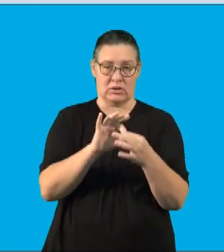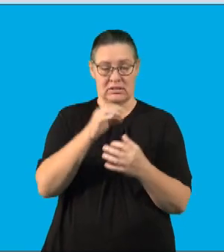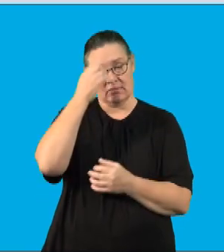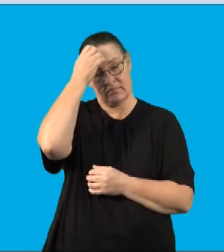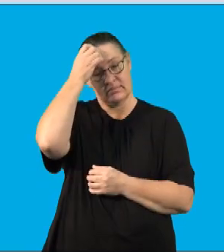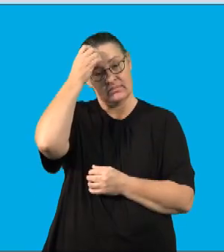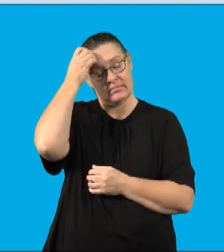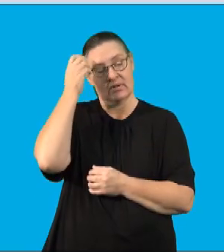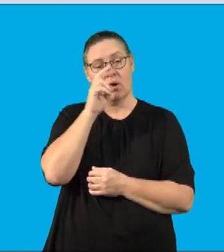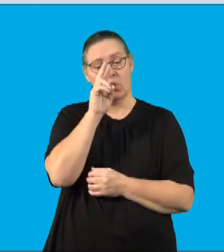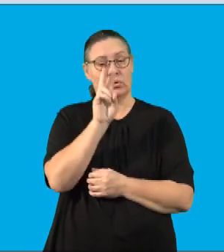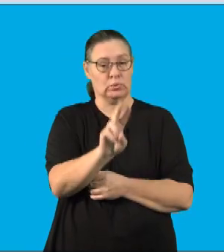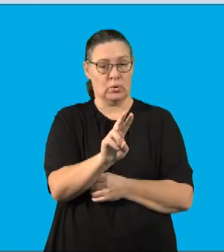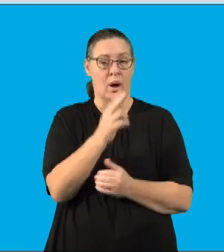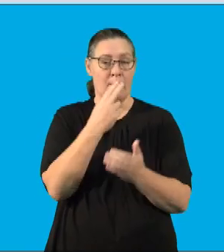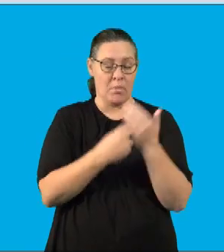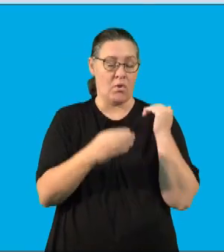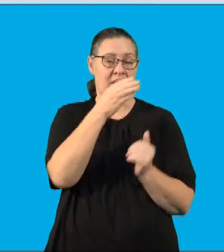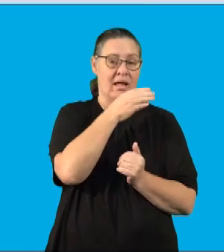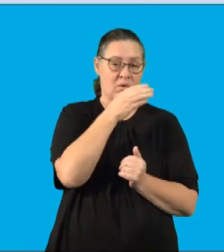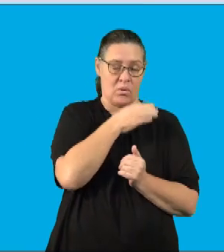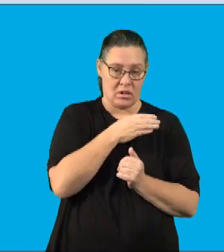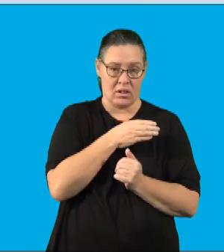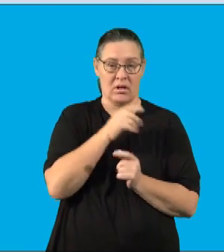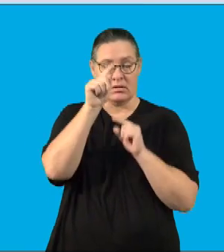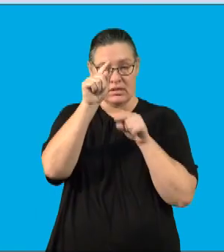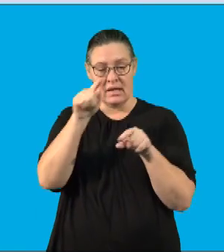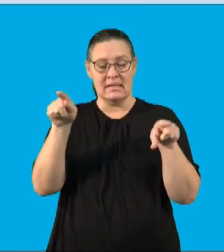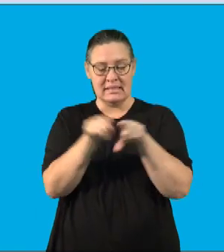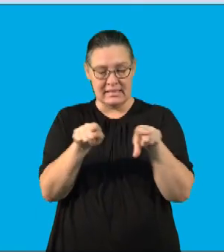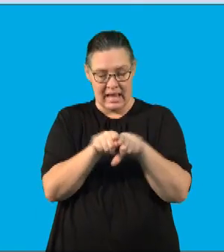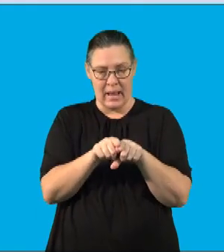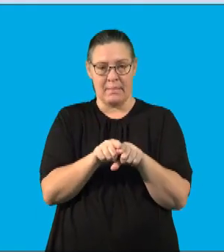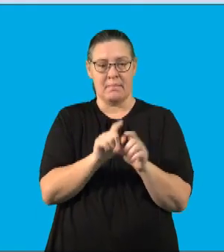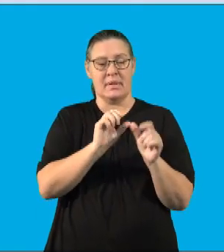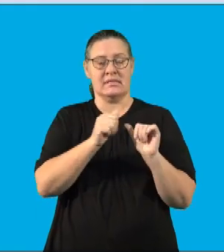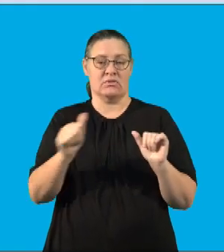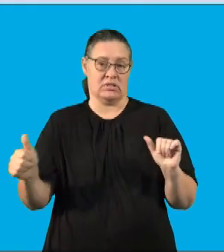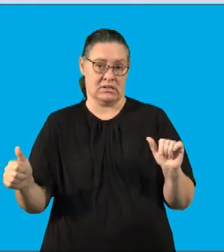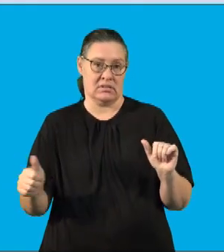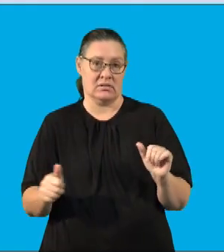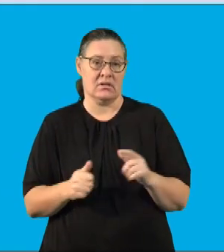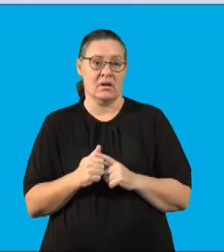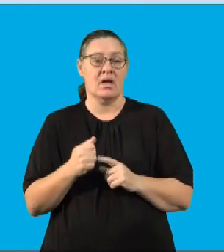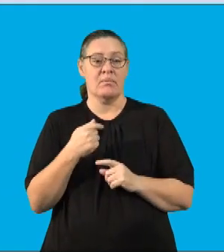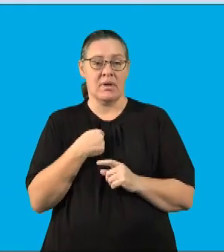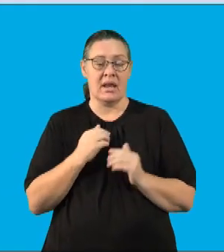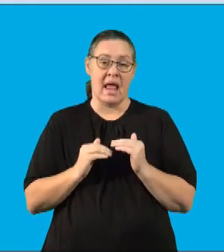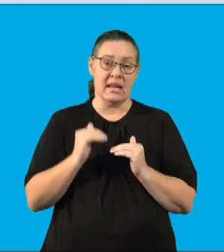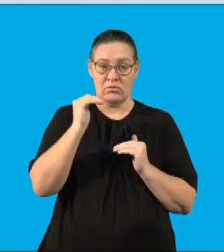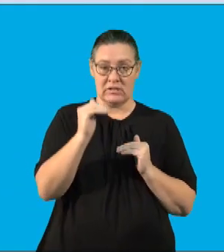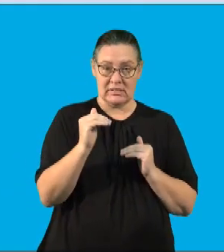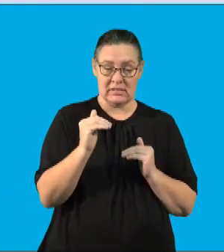Now, looking at these two, they are both alcohols, both belonging to the same type of homologous series. So therefore, as we